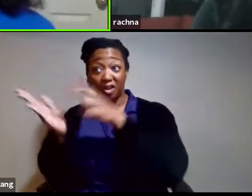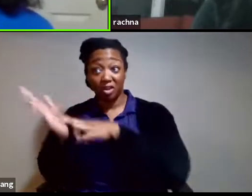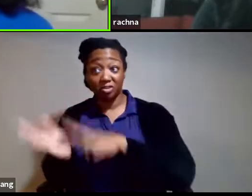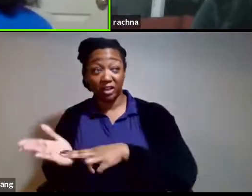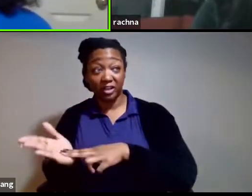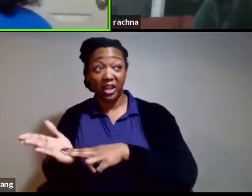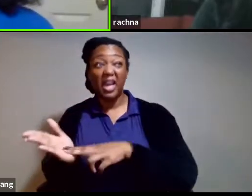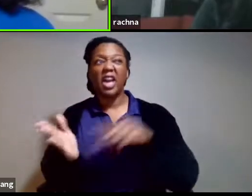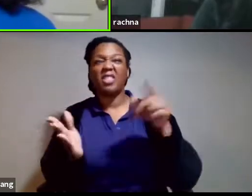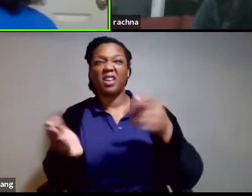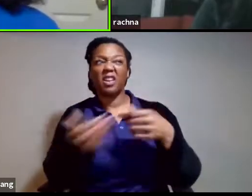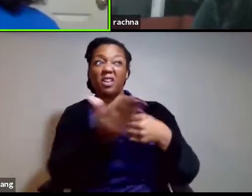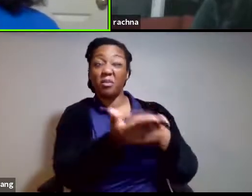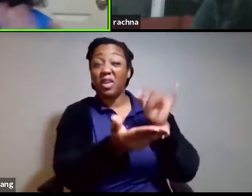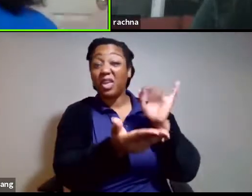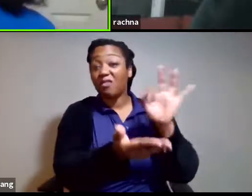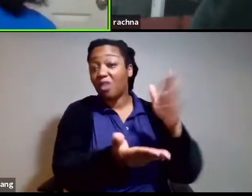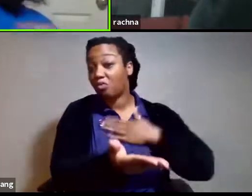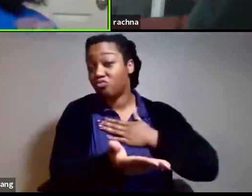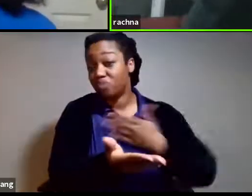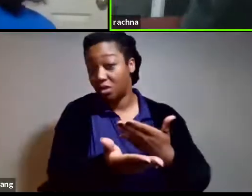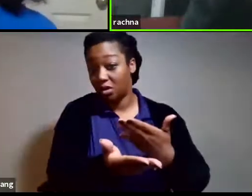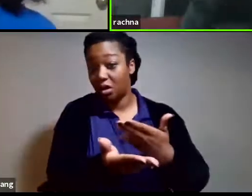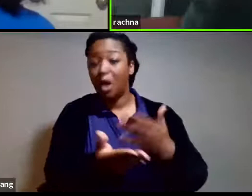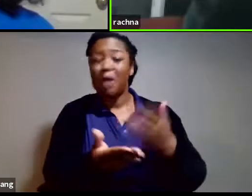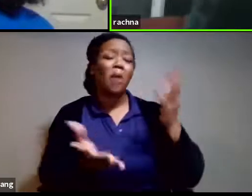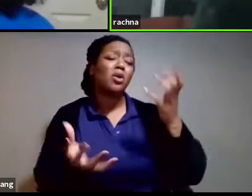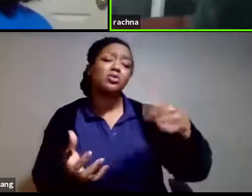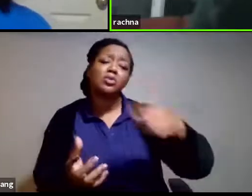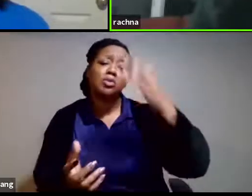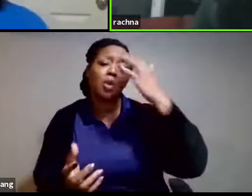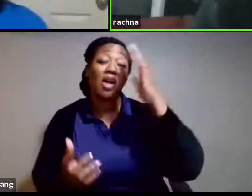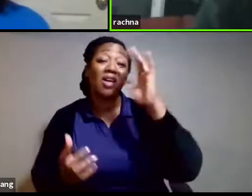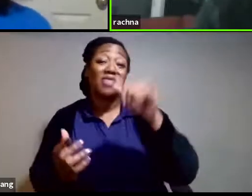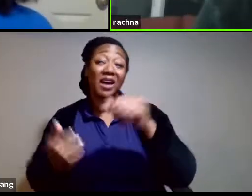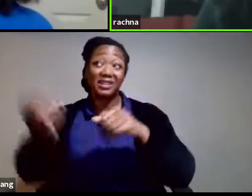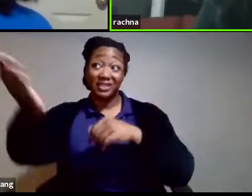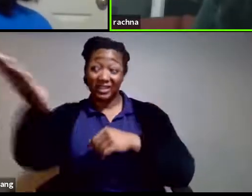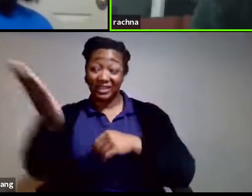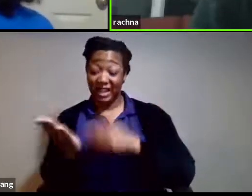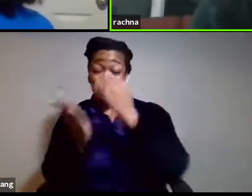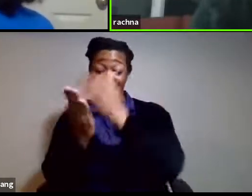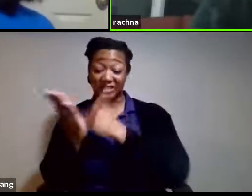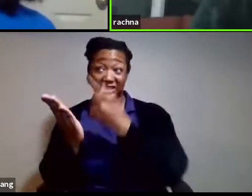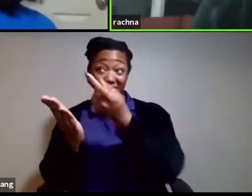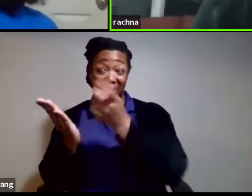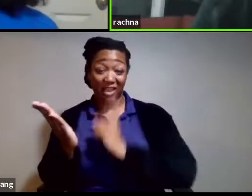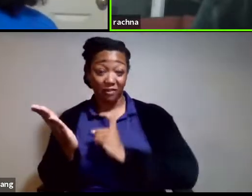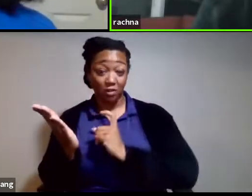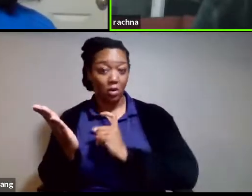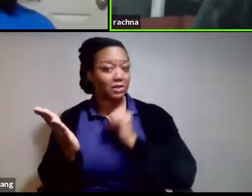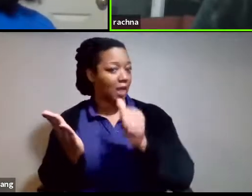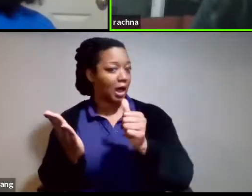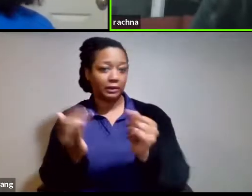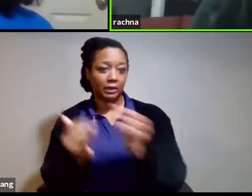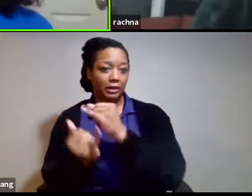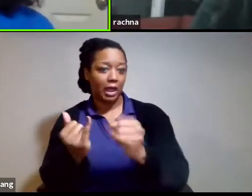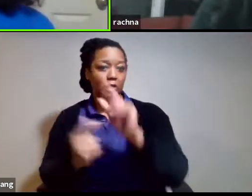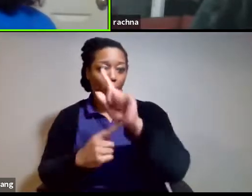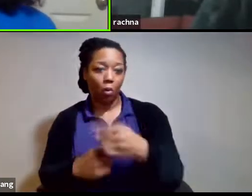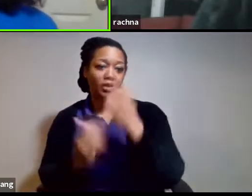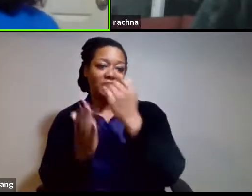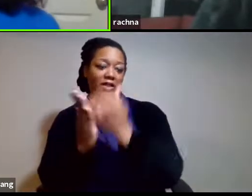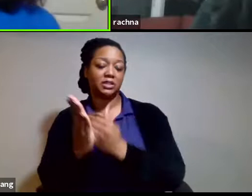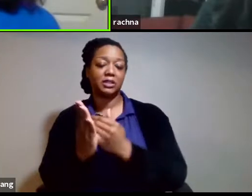give you is not the final list. It's not a list. that's right. You can go to any licensed clinical psychologist. Yep.